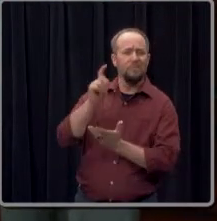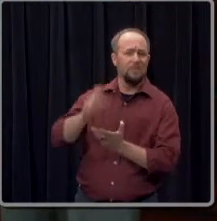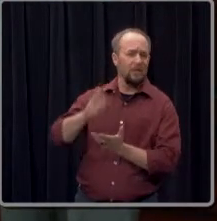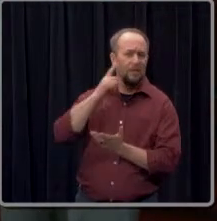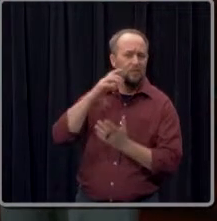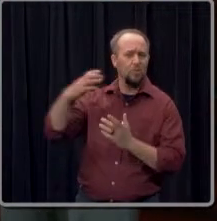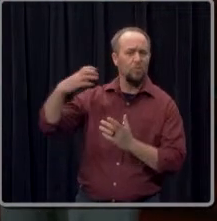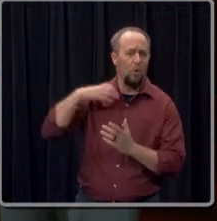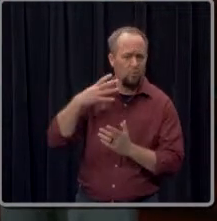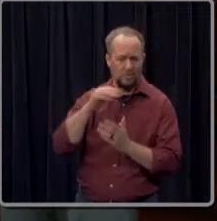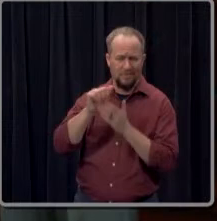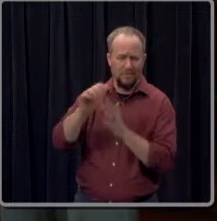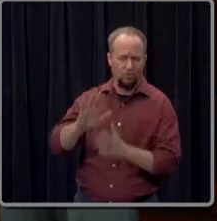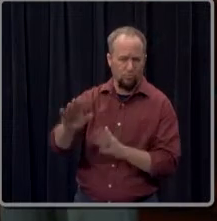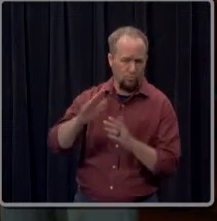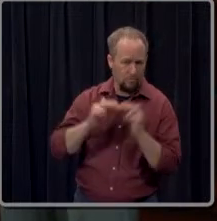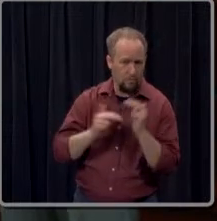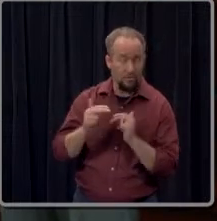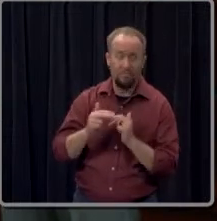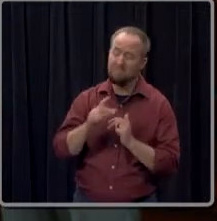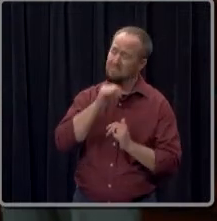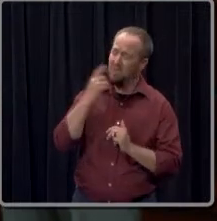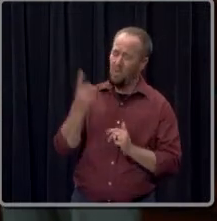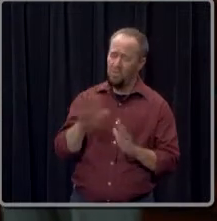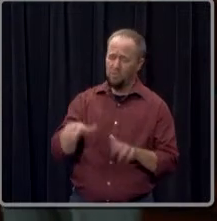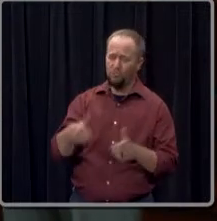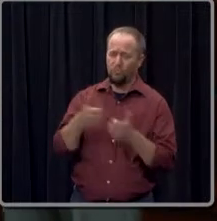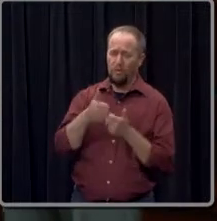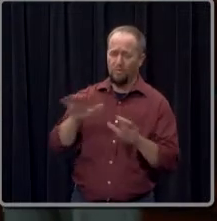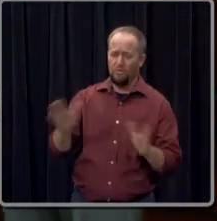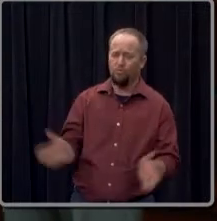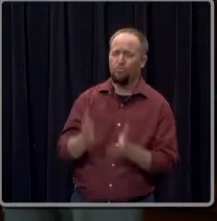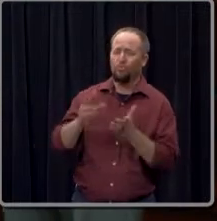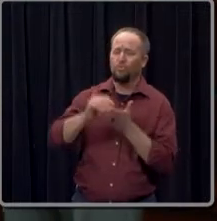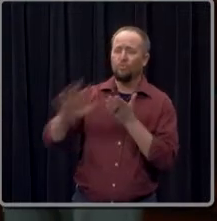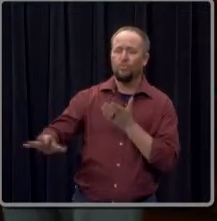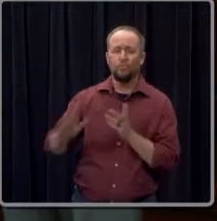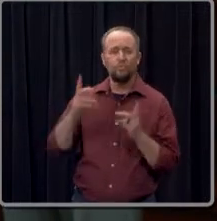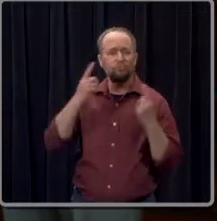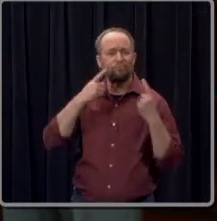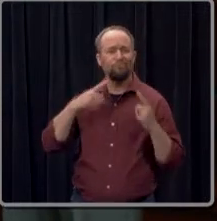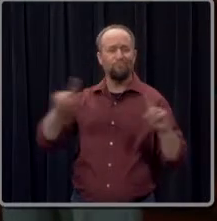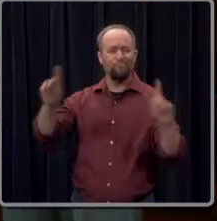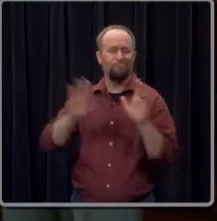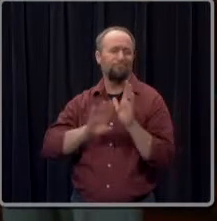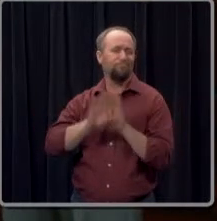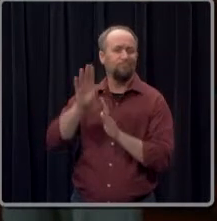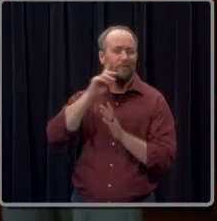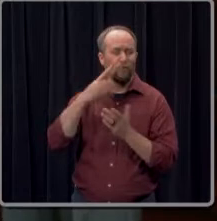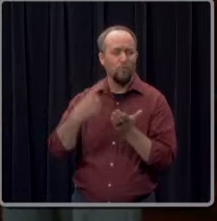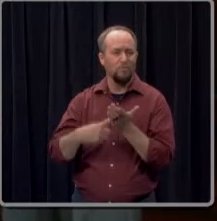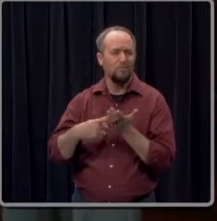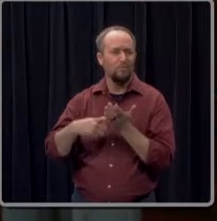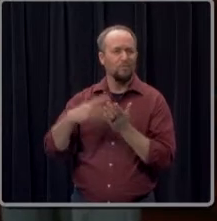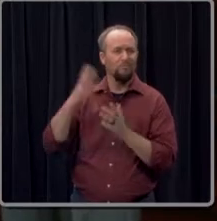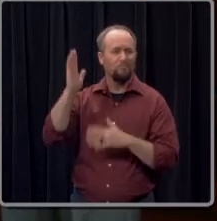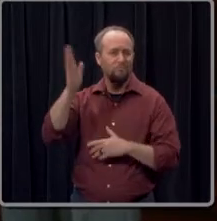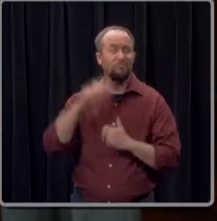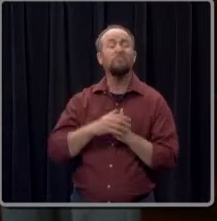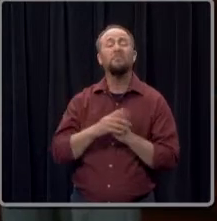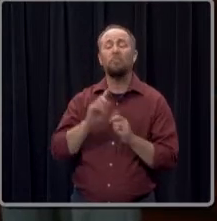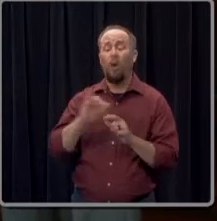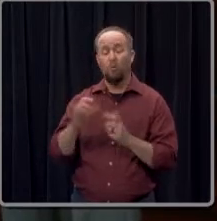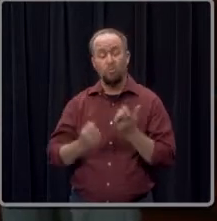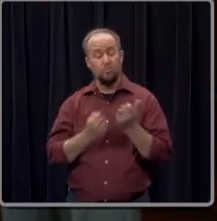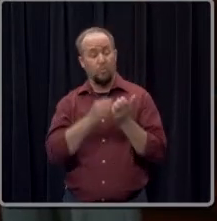your building. Not only does she challenge and encourage students to excel in the area of speech and debate, but she also supports the student